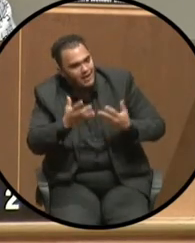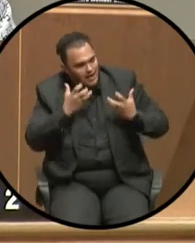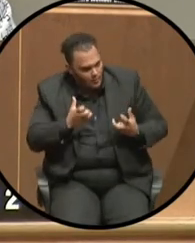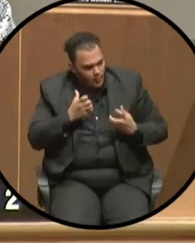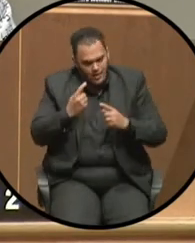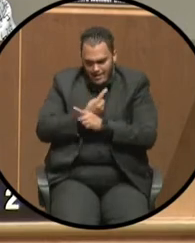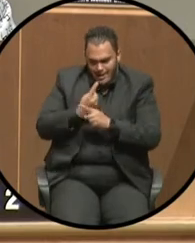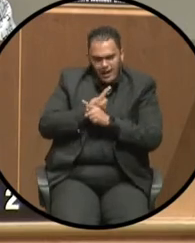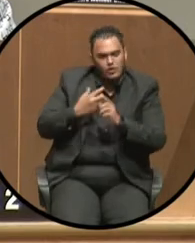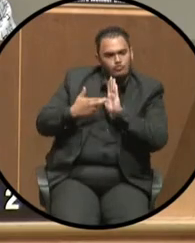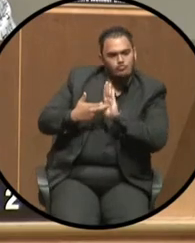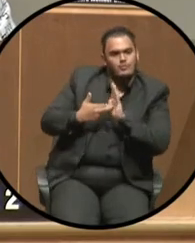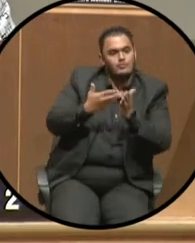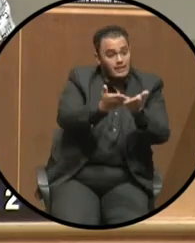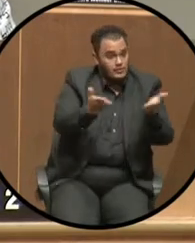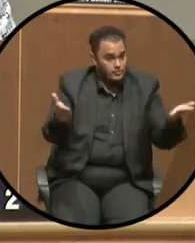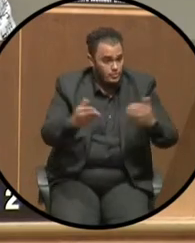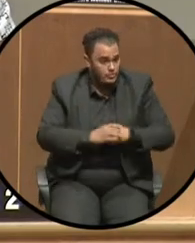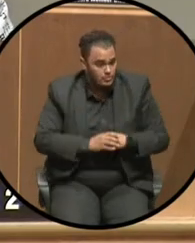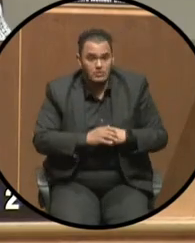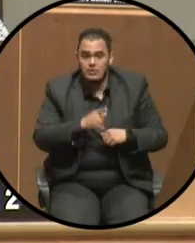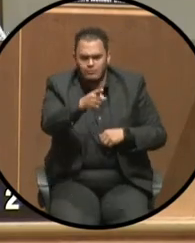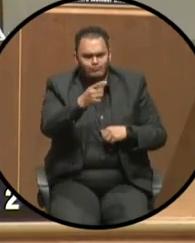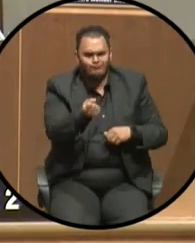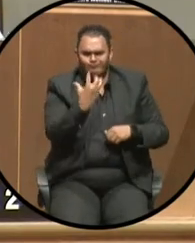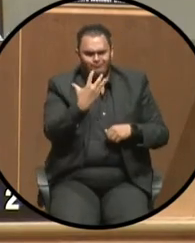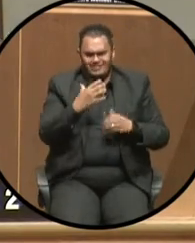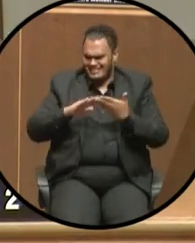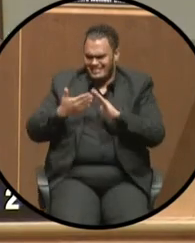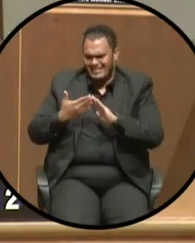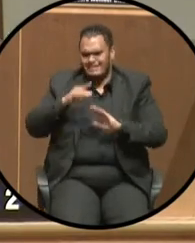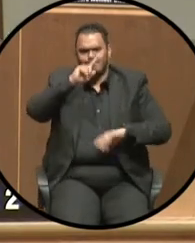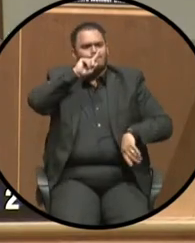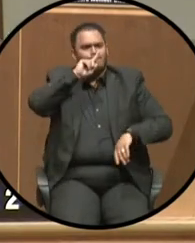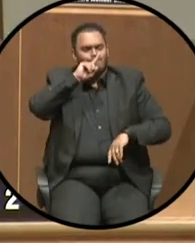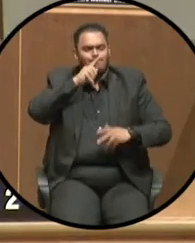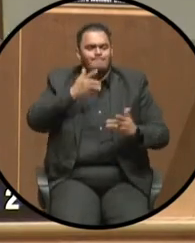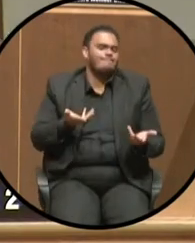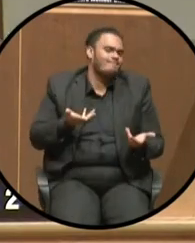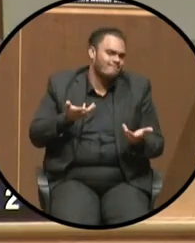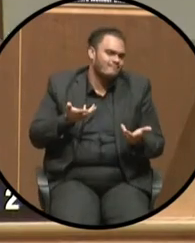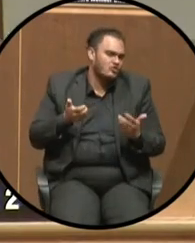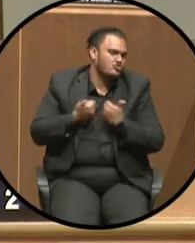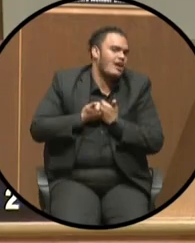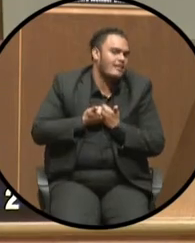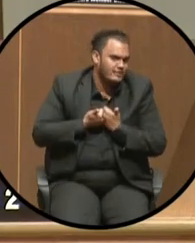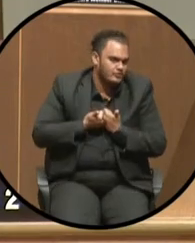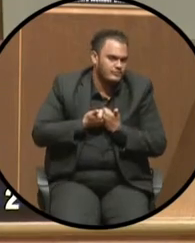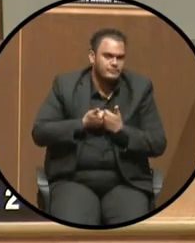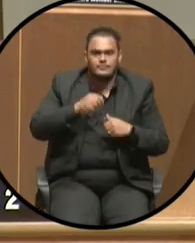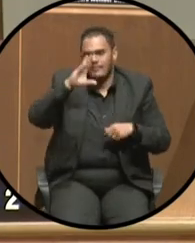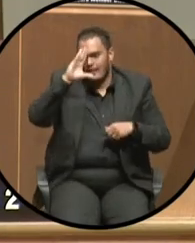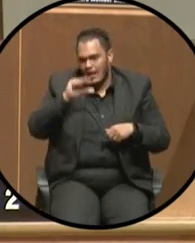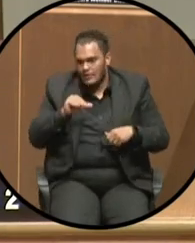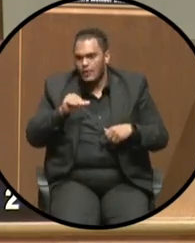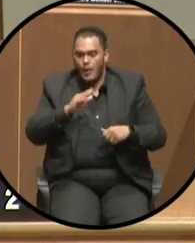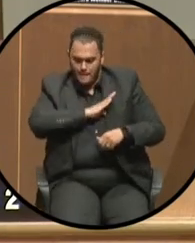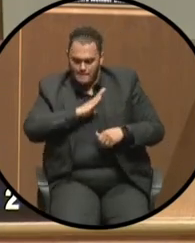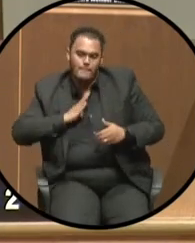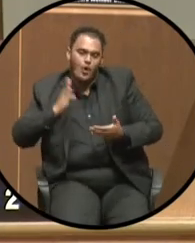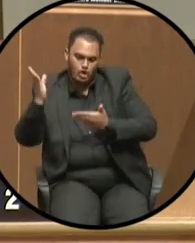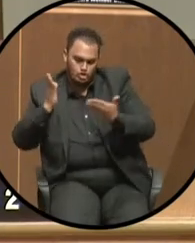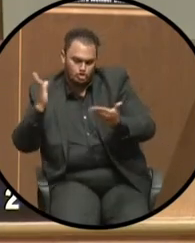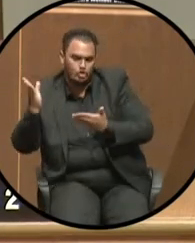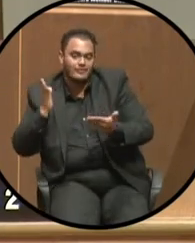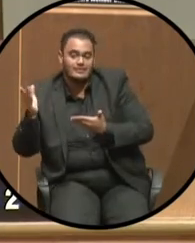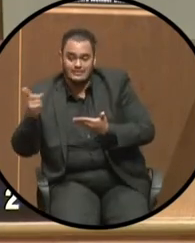that if they don't give me their city. So I would prefer to know, and I know that we get stuff from board services, but I'm looking at